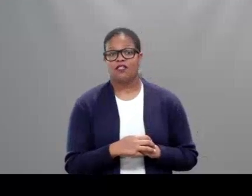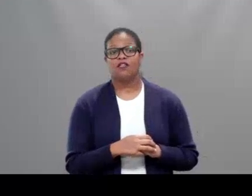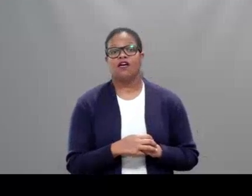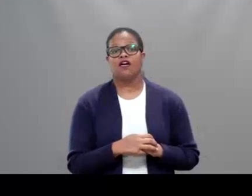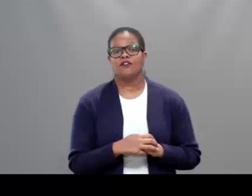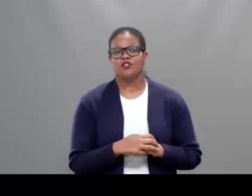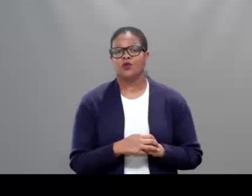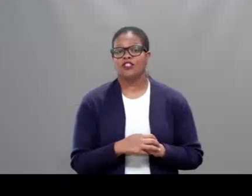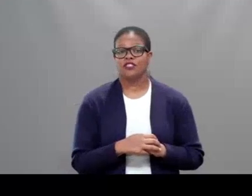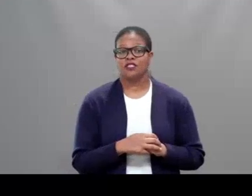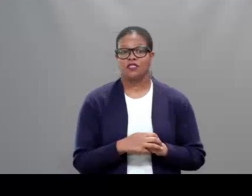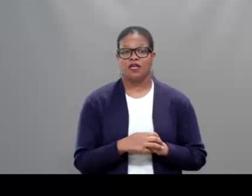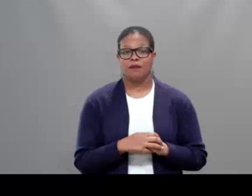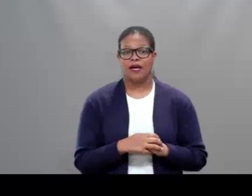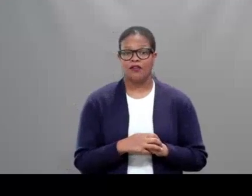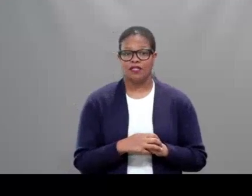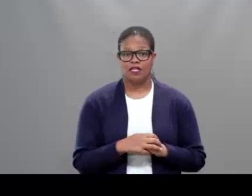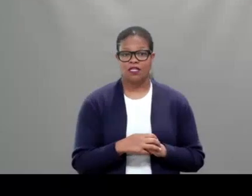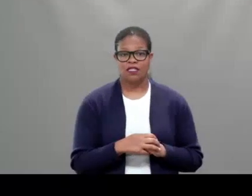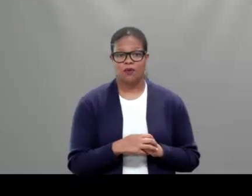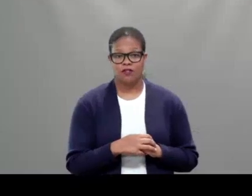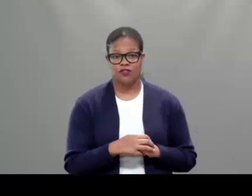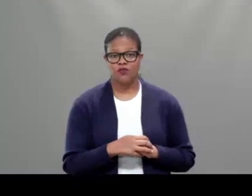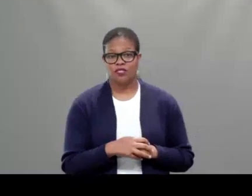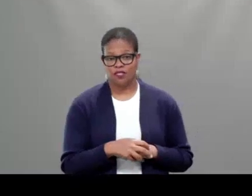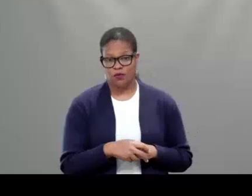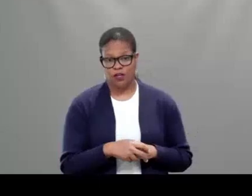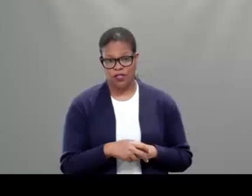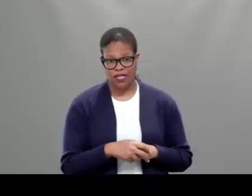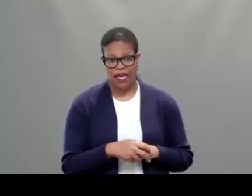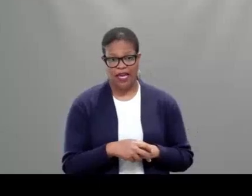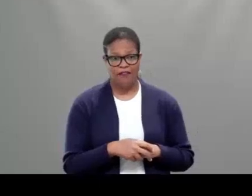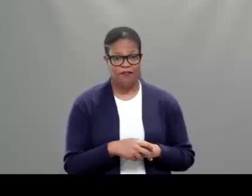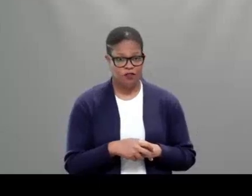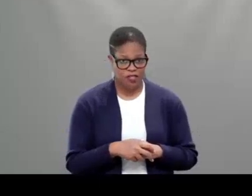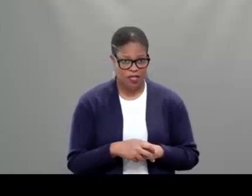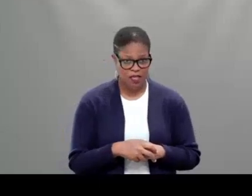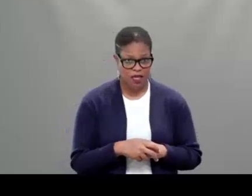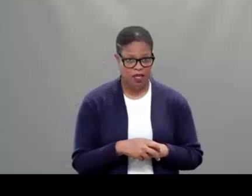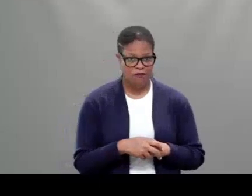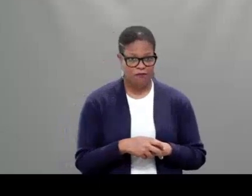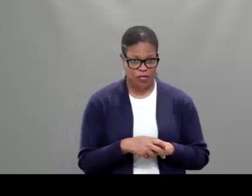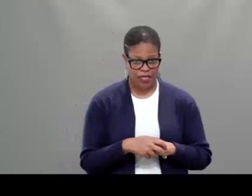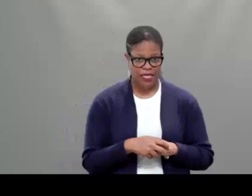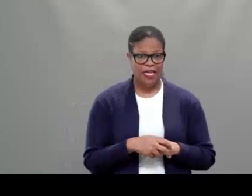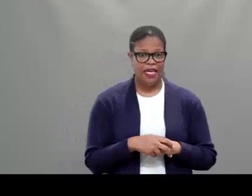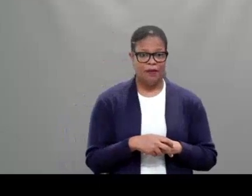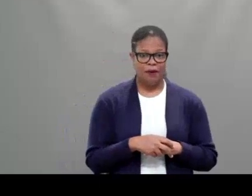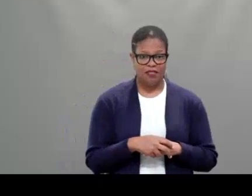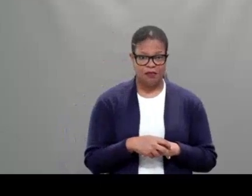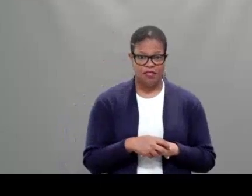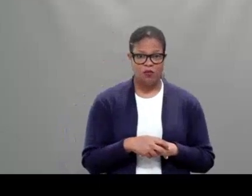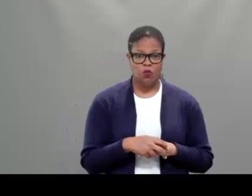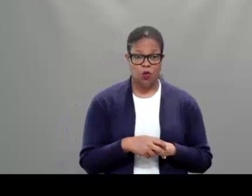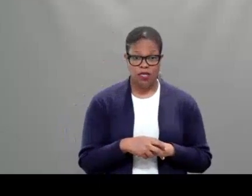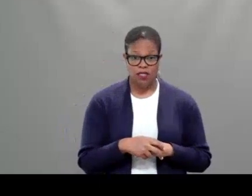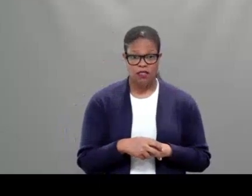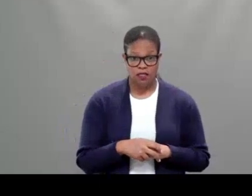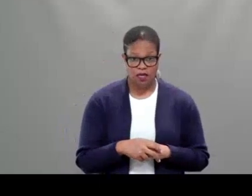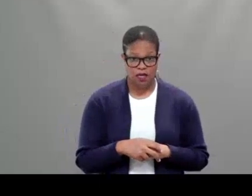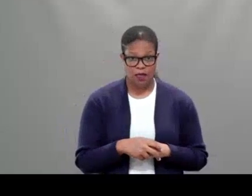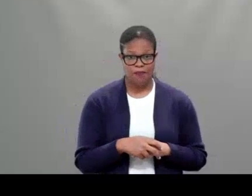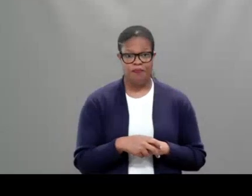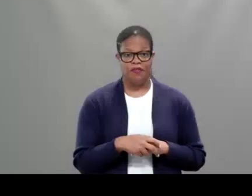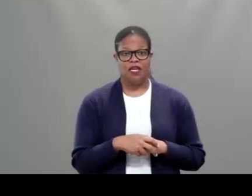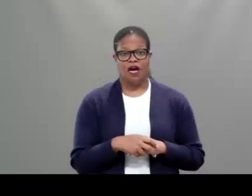This is Kevin. First question about the number of students that we currently have. You said 40 and possibly one.